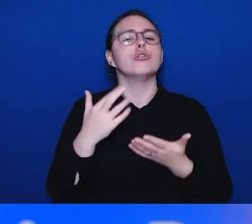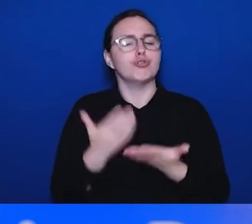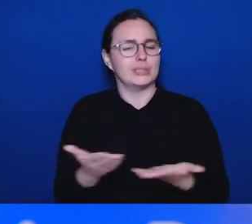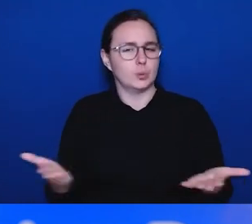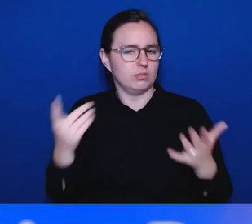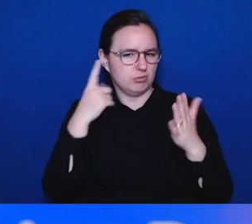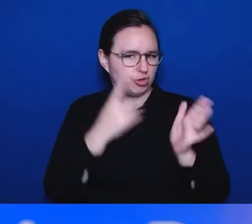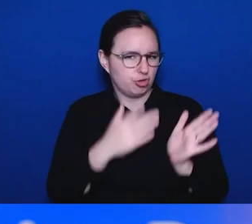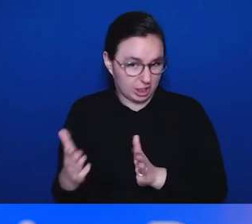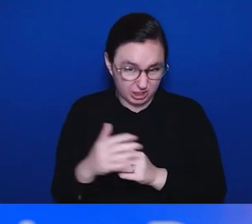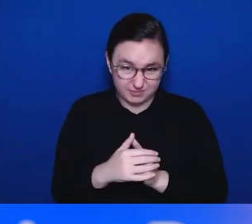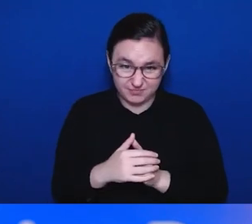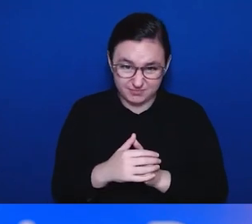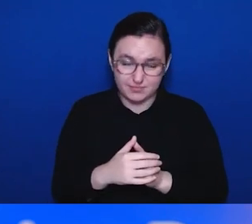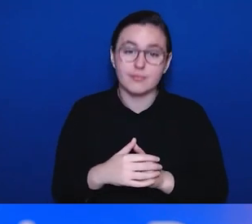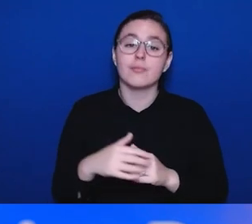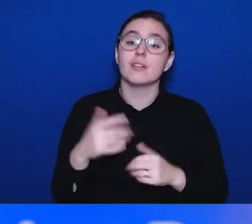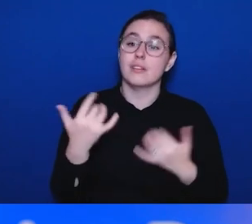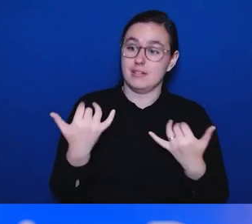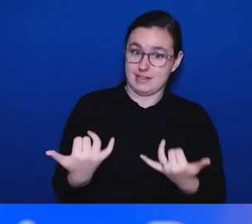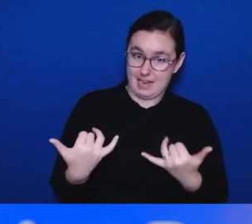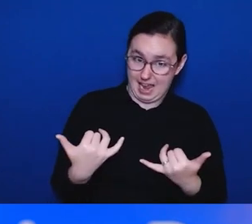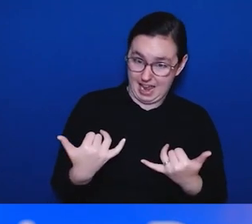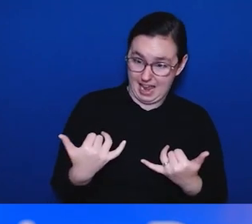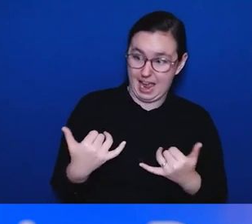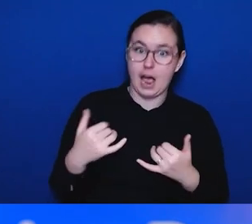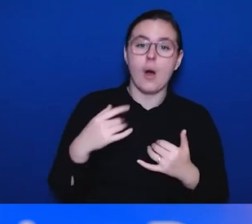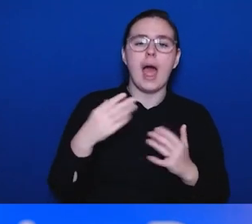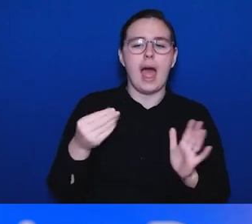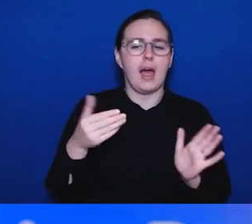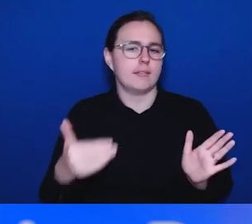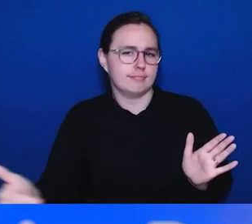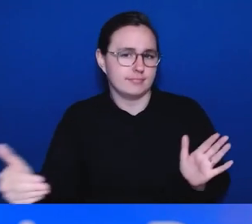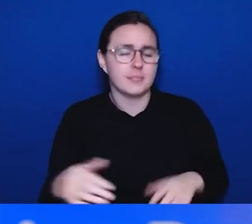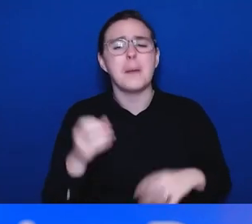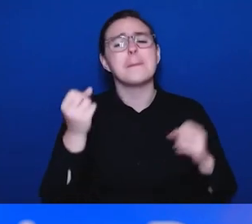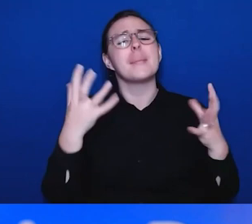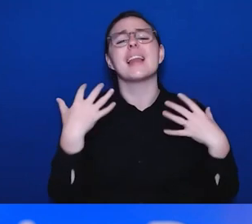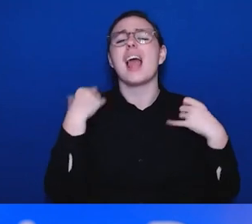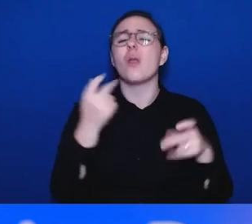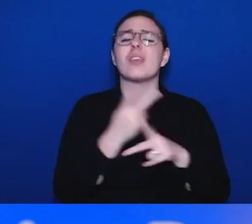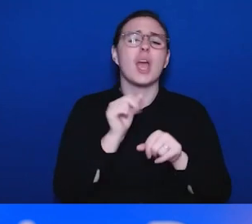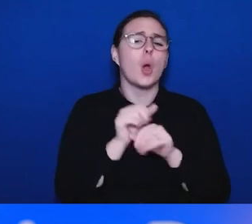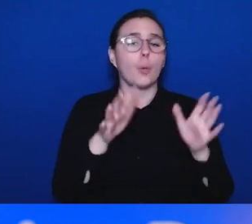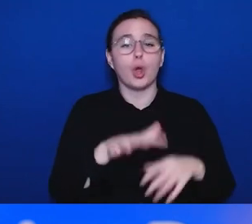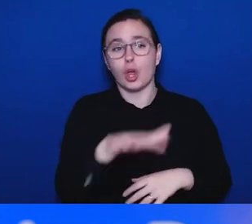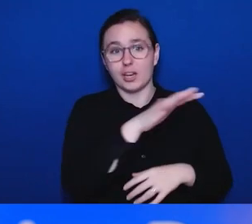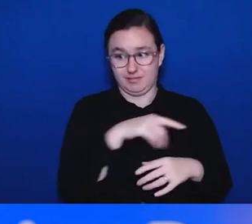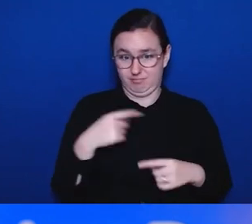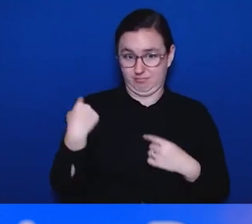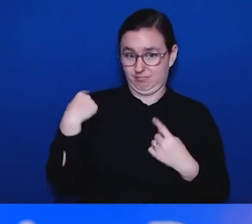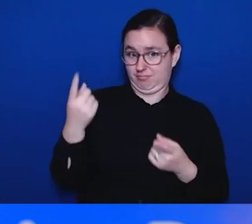Human Resources Strategy that Minister Dix has been leading, making sure that we have the resources, not just for the immediate term, for support for